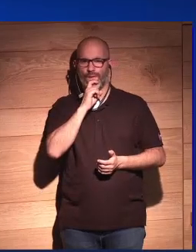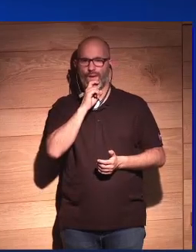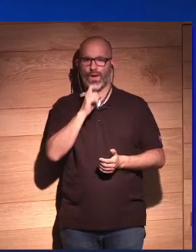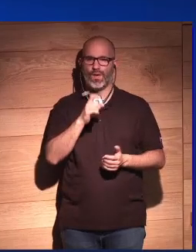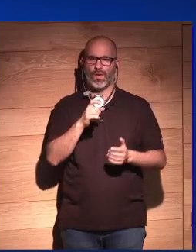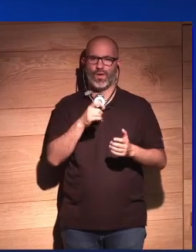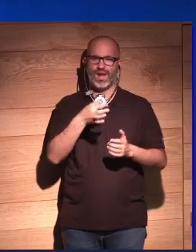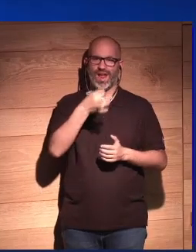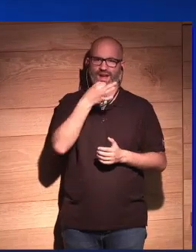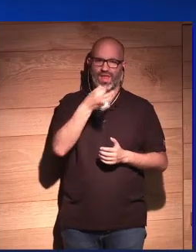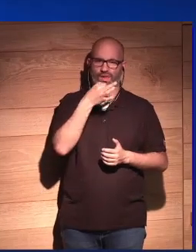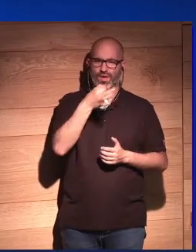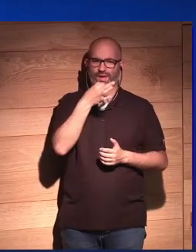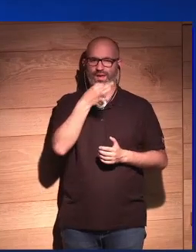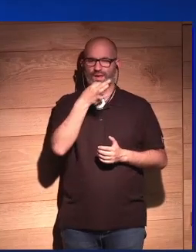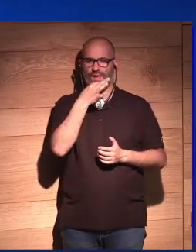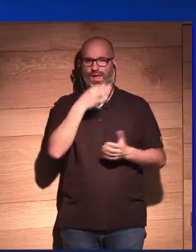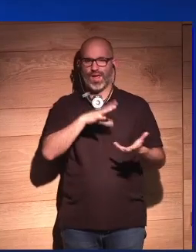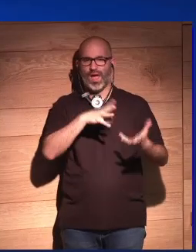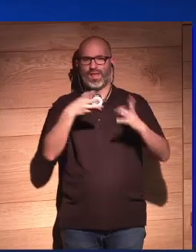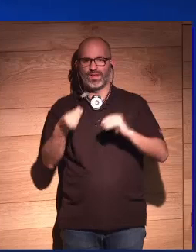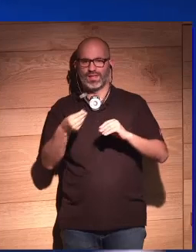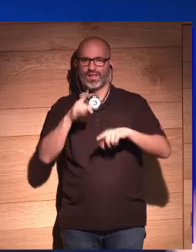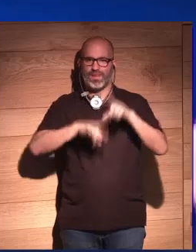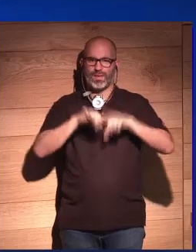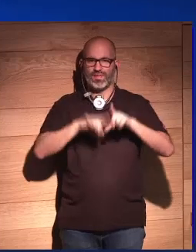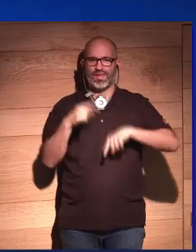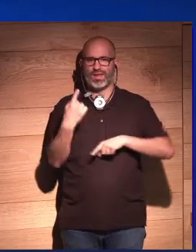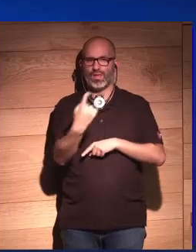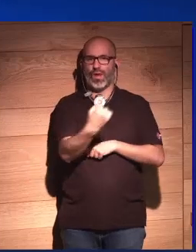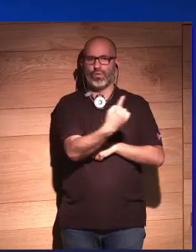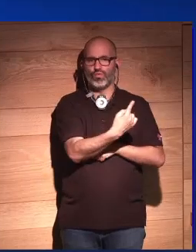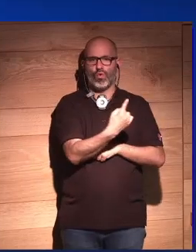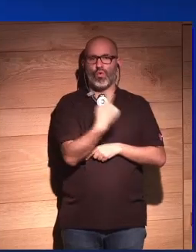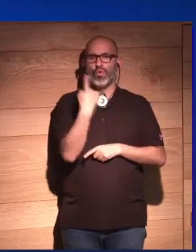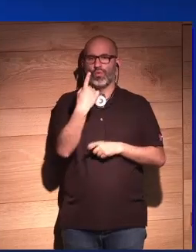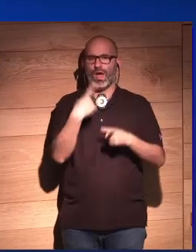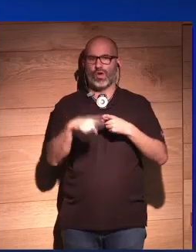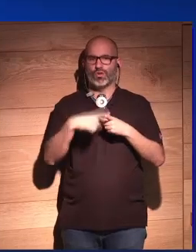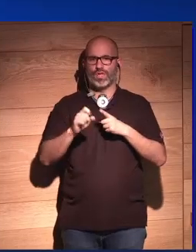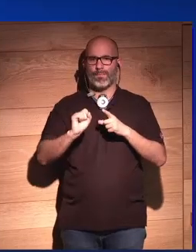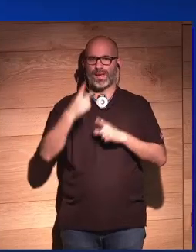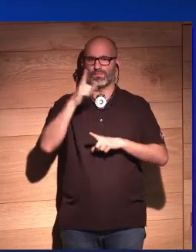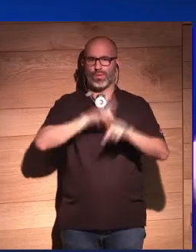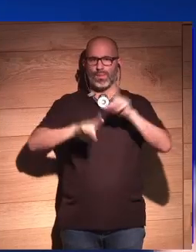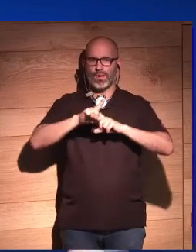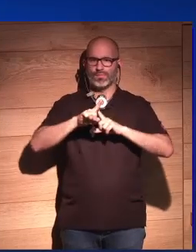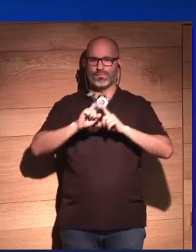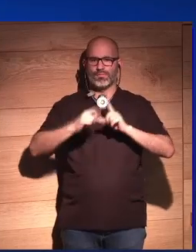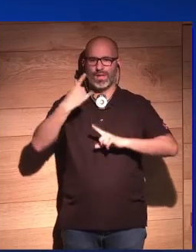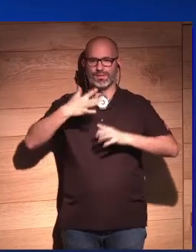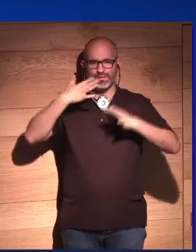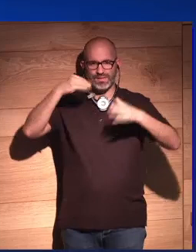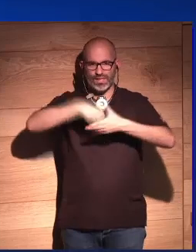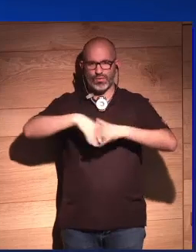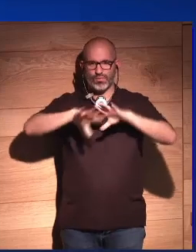depends on who they are. And one of the problematic things that's happening in VR that I see is